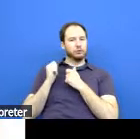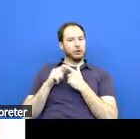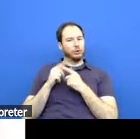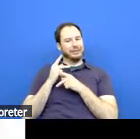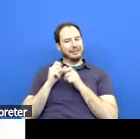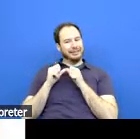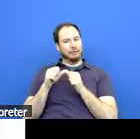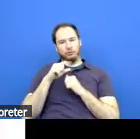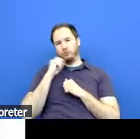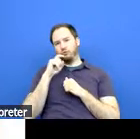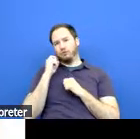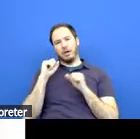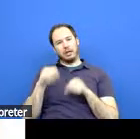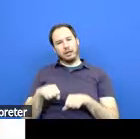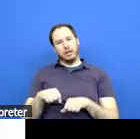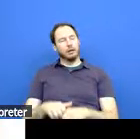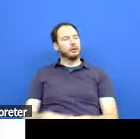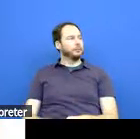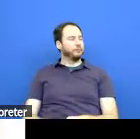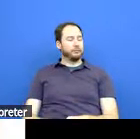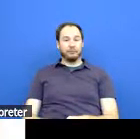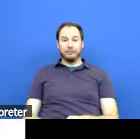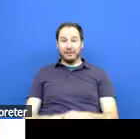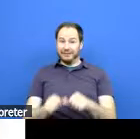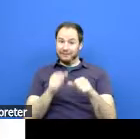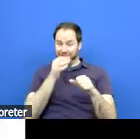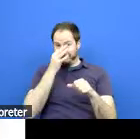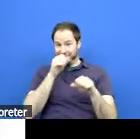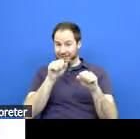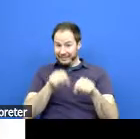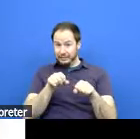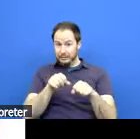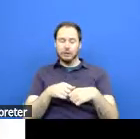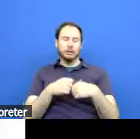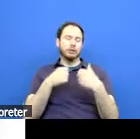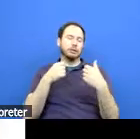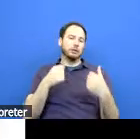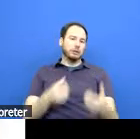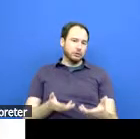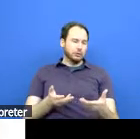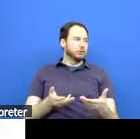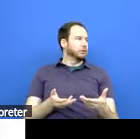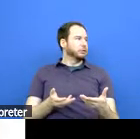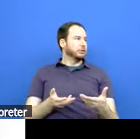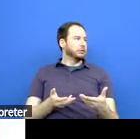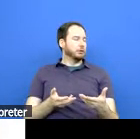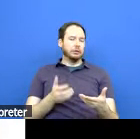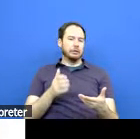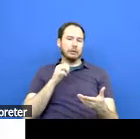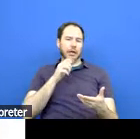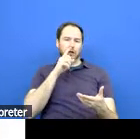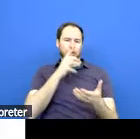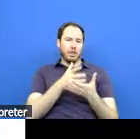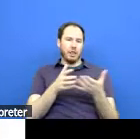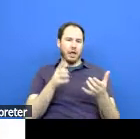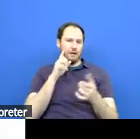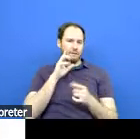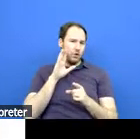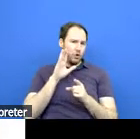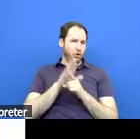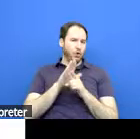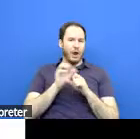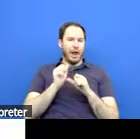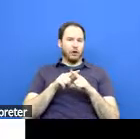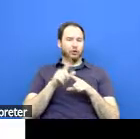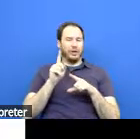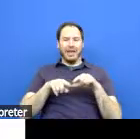areas out. How much of that's going to, can there be? I'm not sure how much can be done from a grading